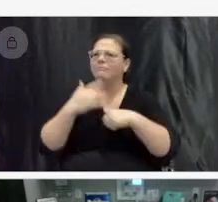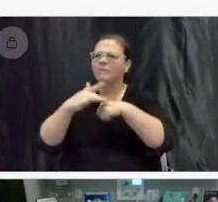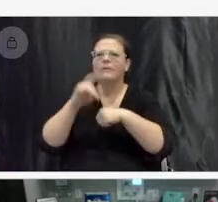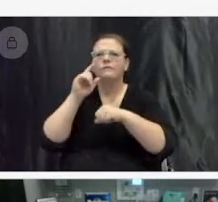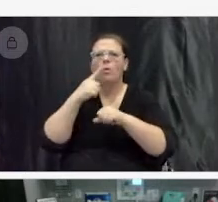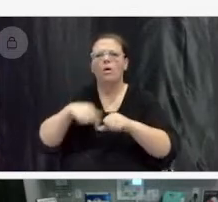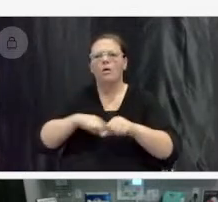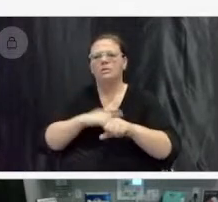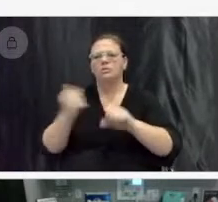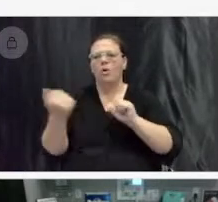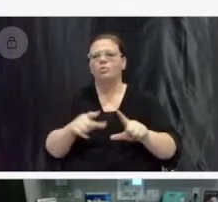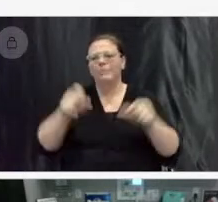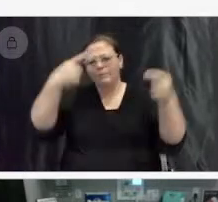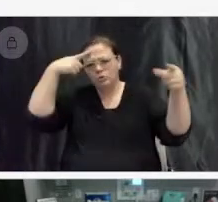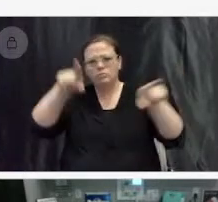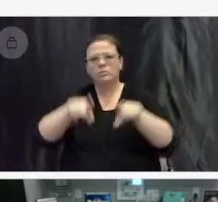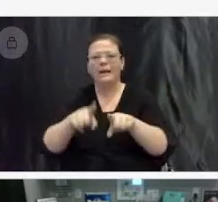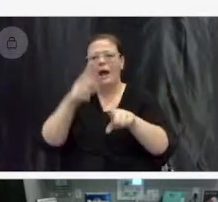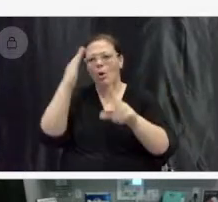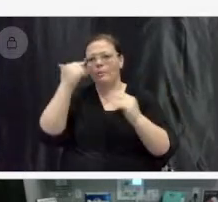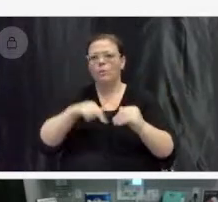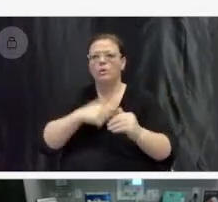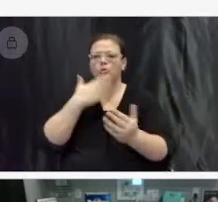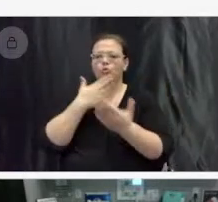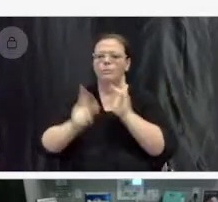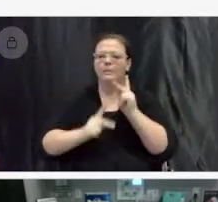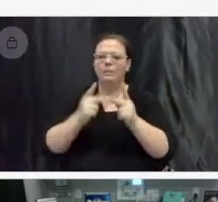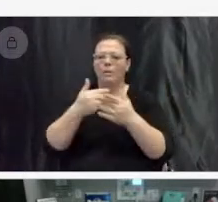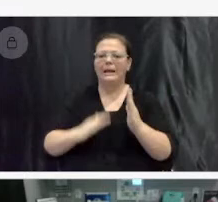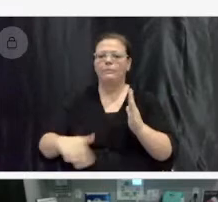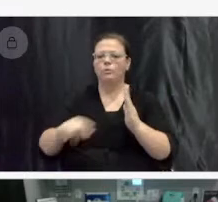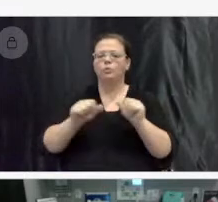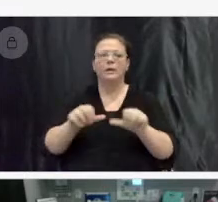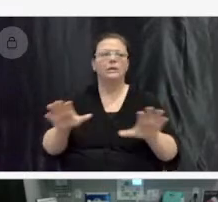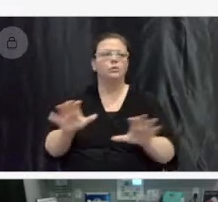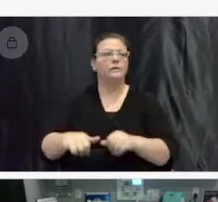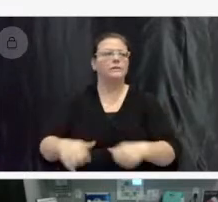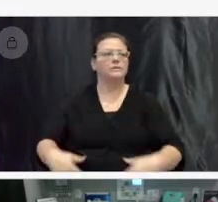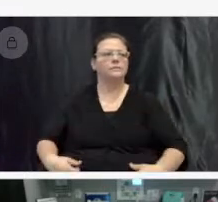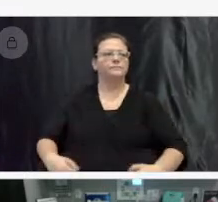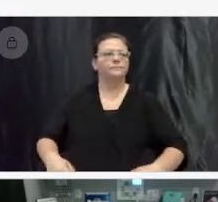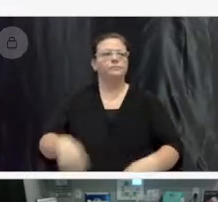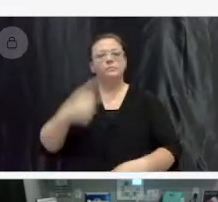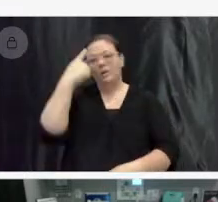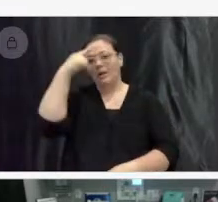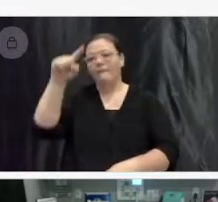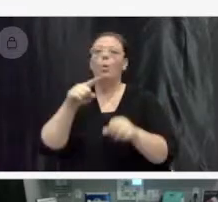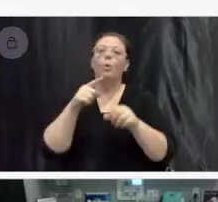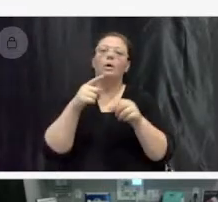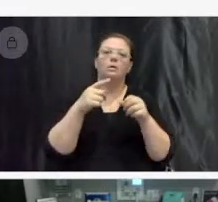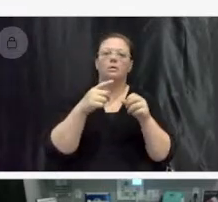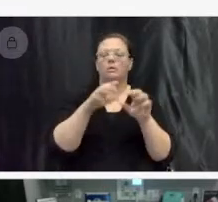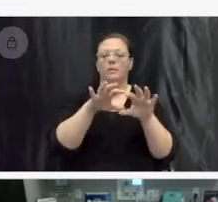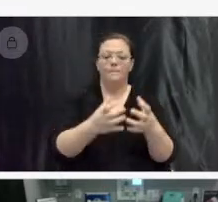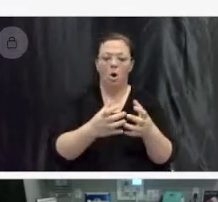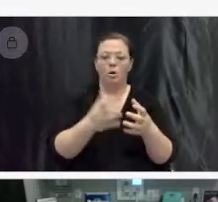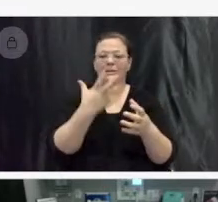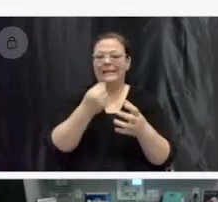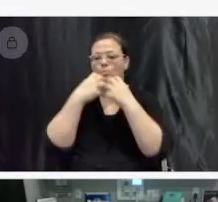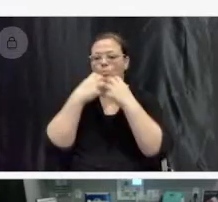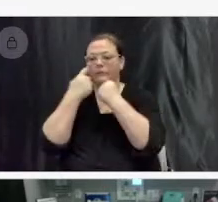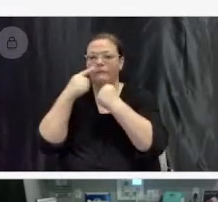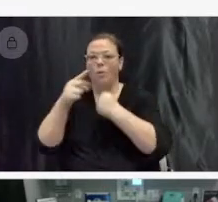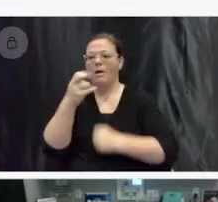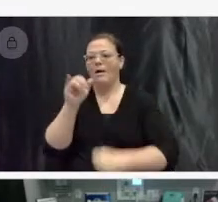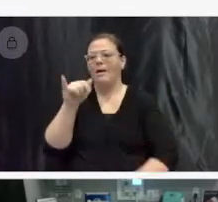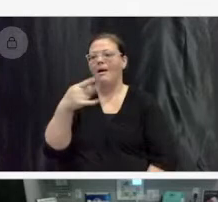compromise, and I hope that as decent people and neighbors we can do this. As far as parties and preservation of the